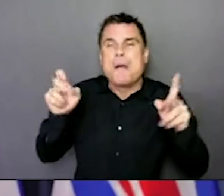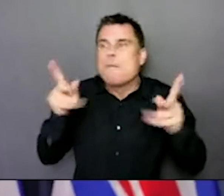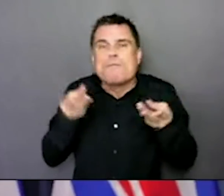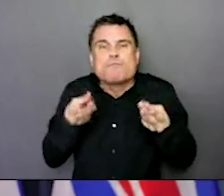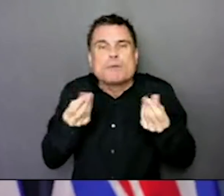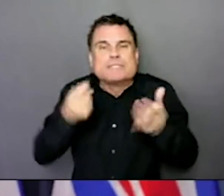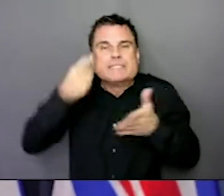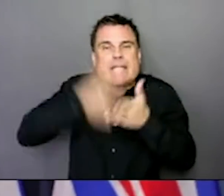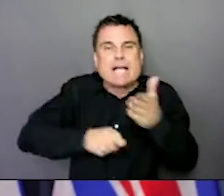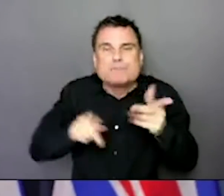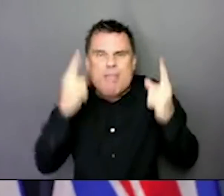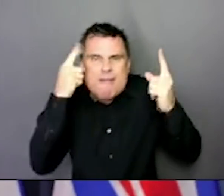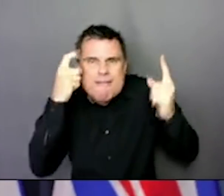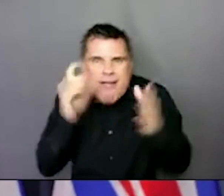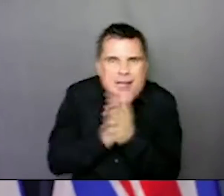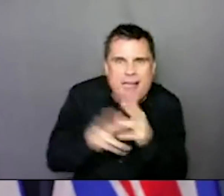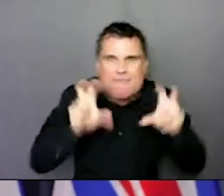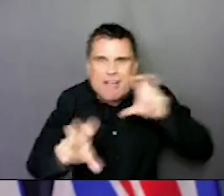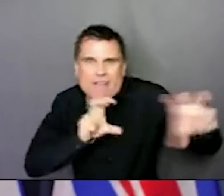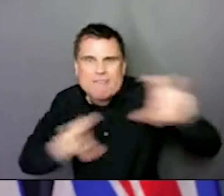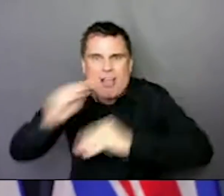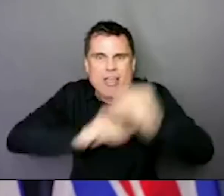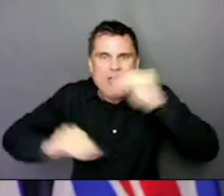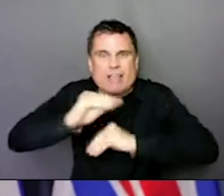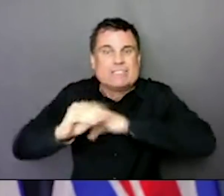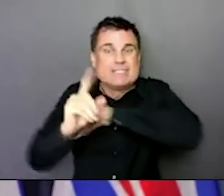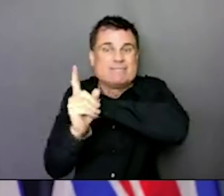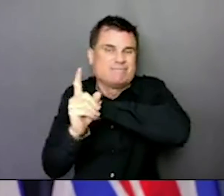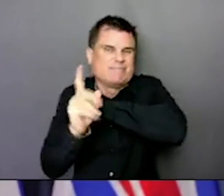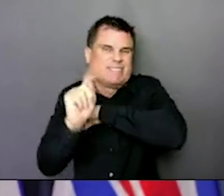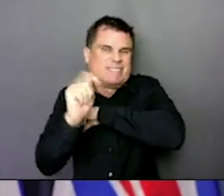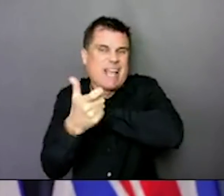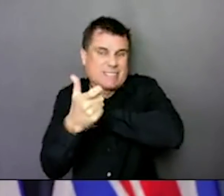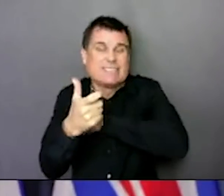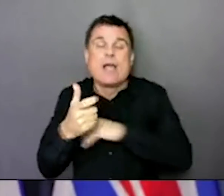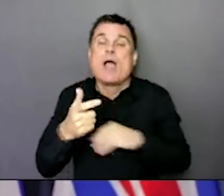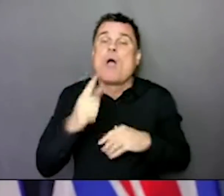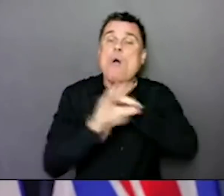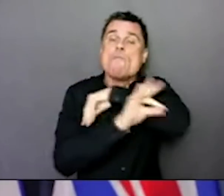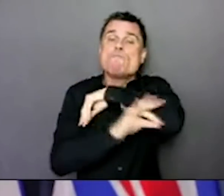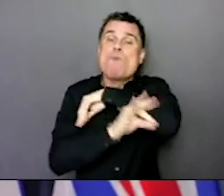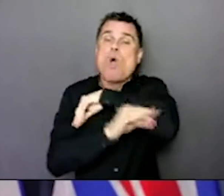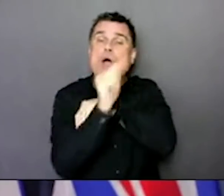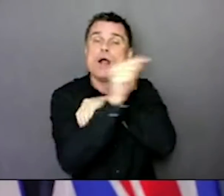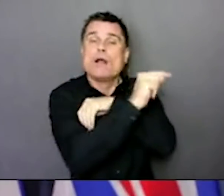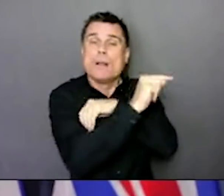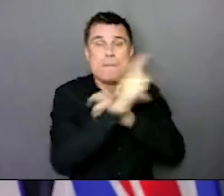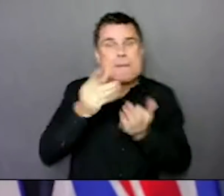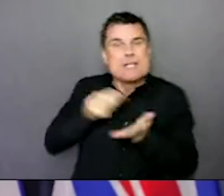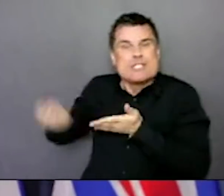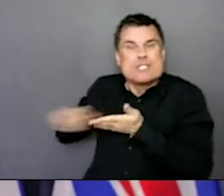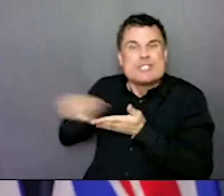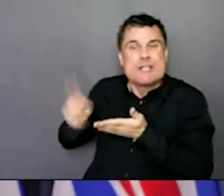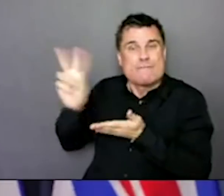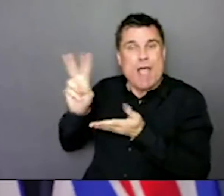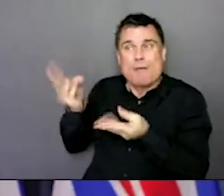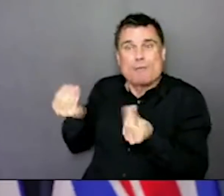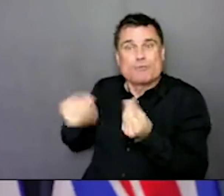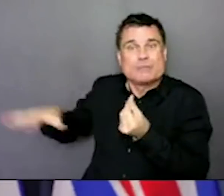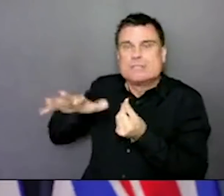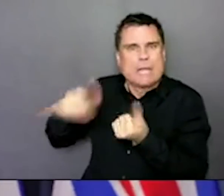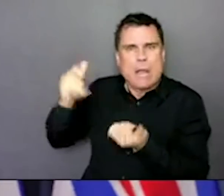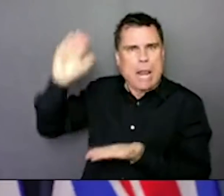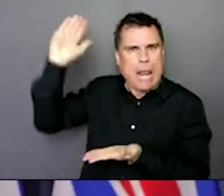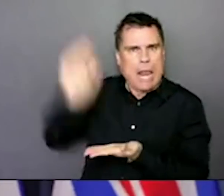foreign owners of vacant properties have dropped significantly in the first couple of years. And then on the other hand,